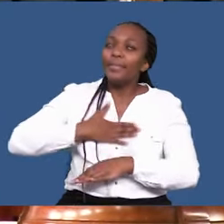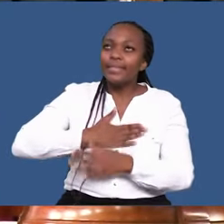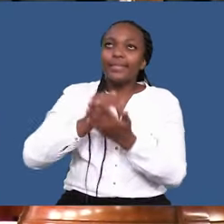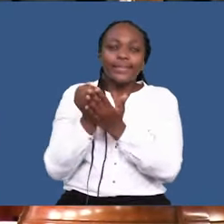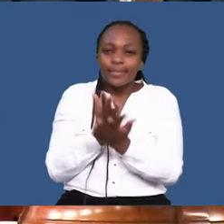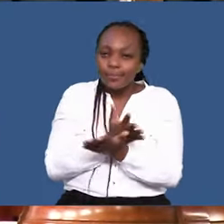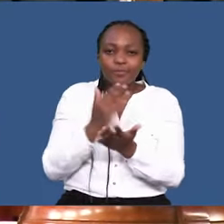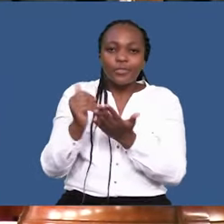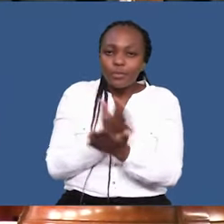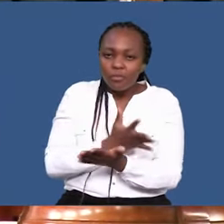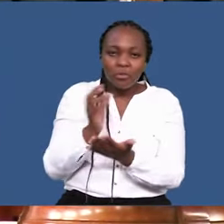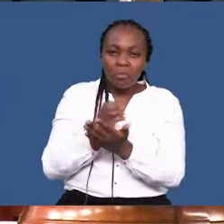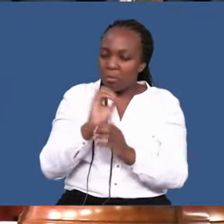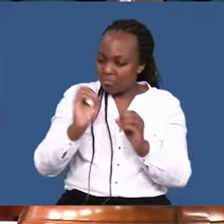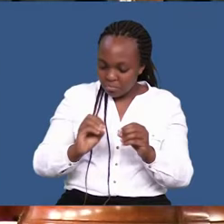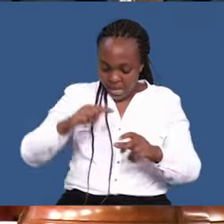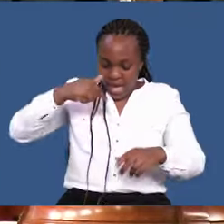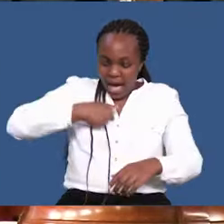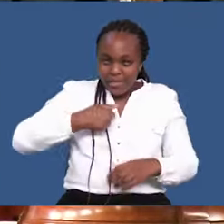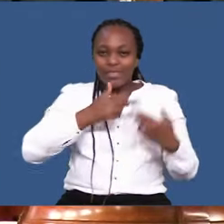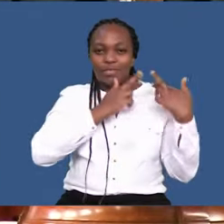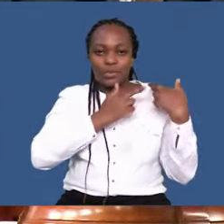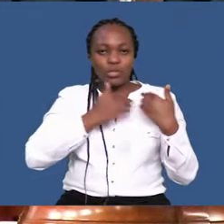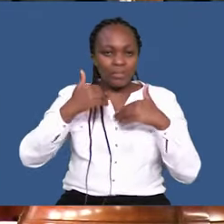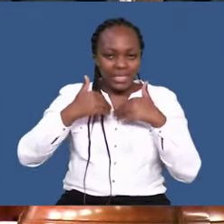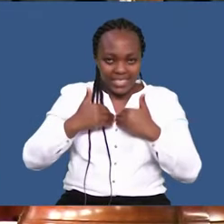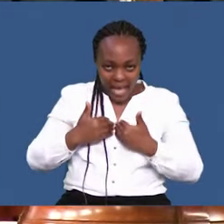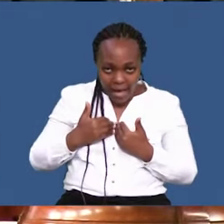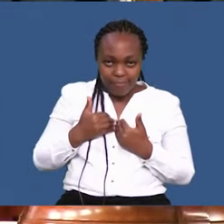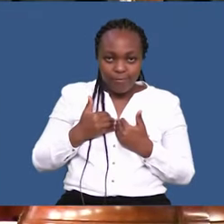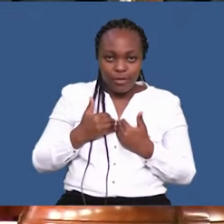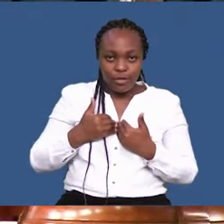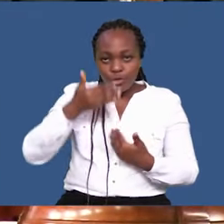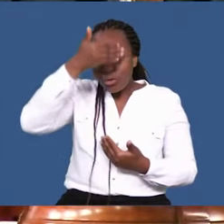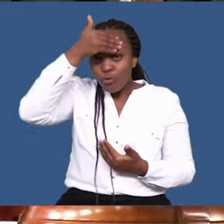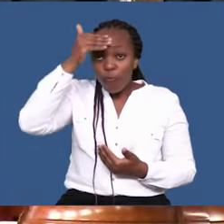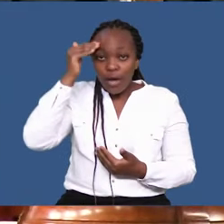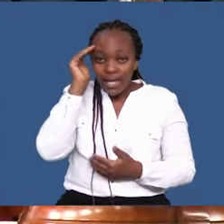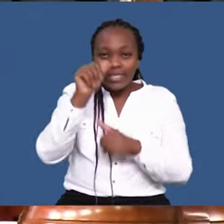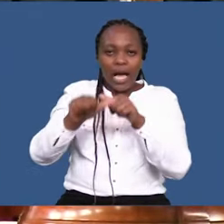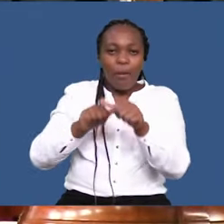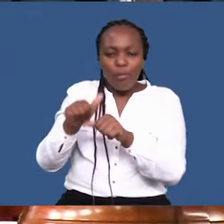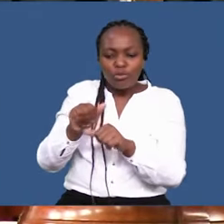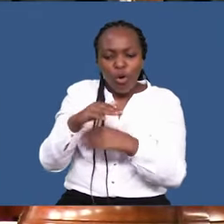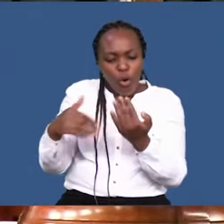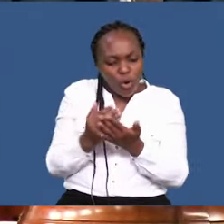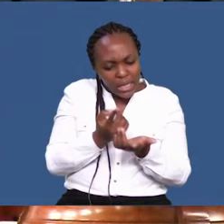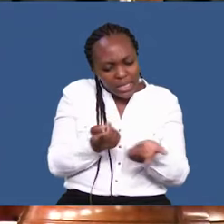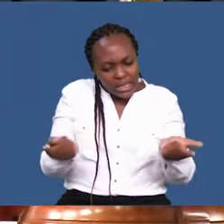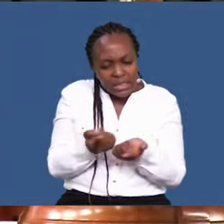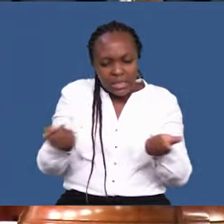to carry out an exercise of living out those things and putting them to death completely.